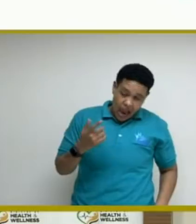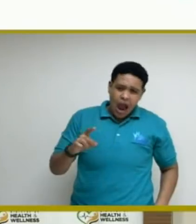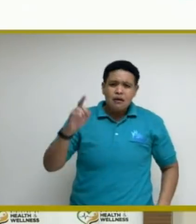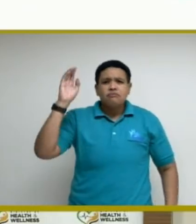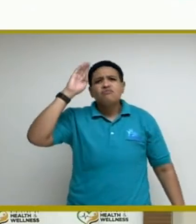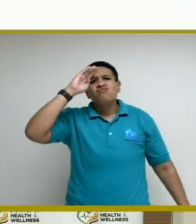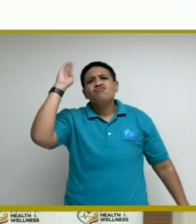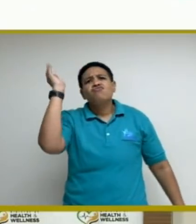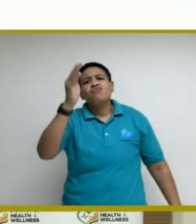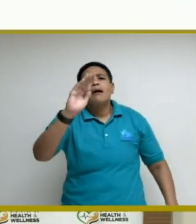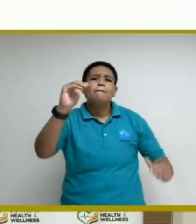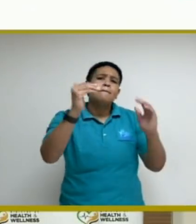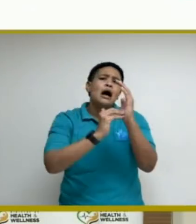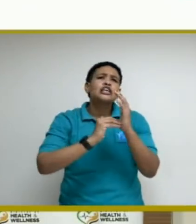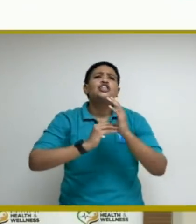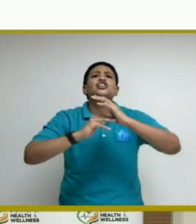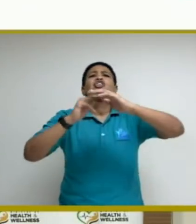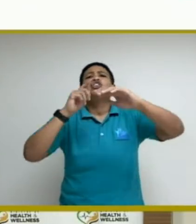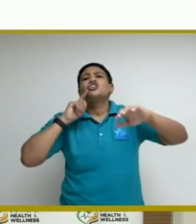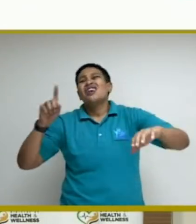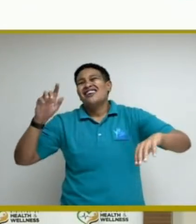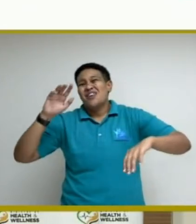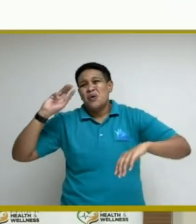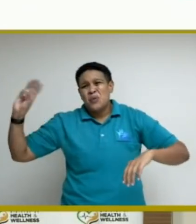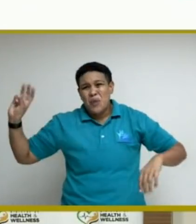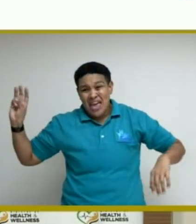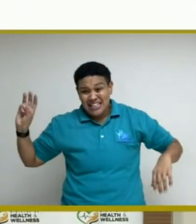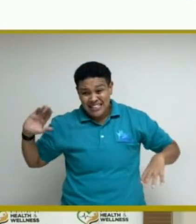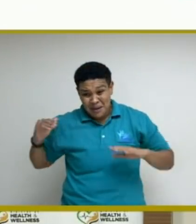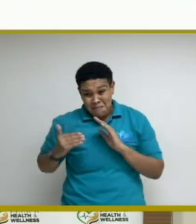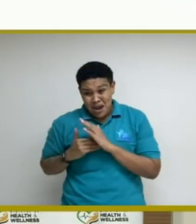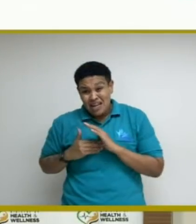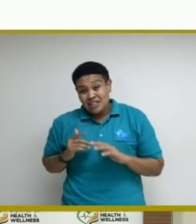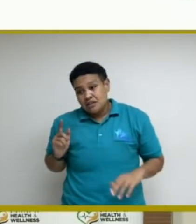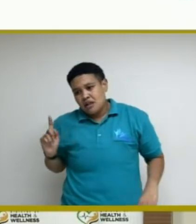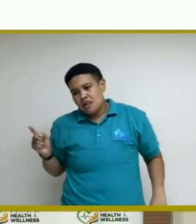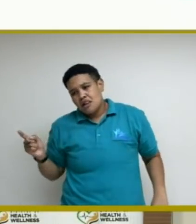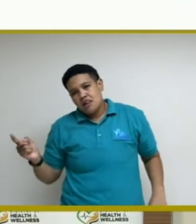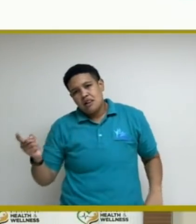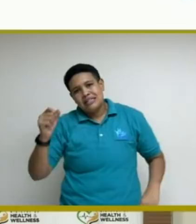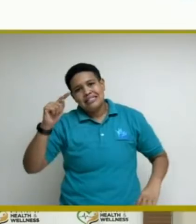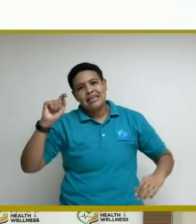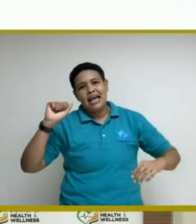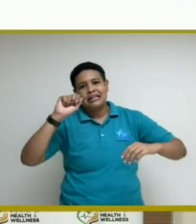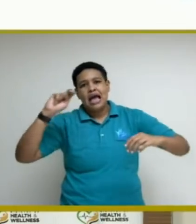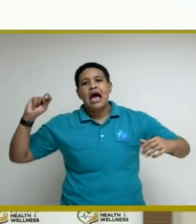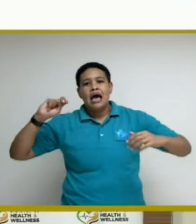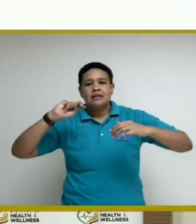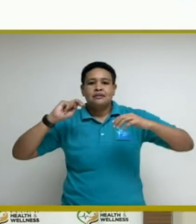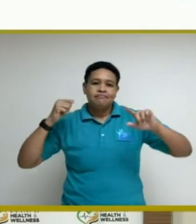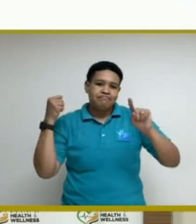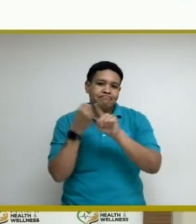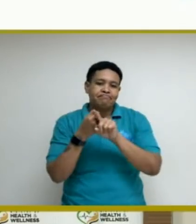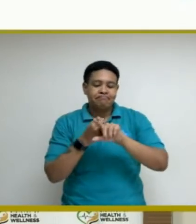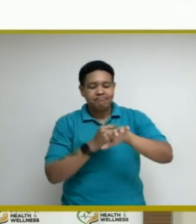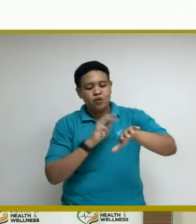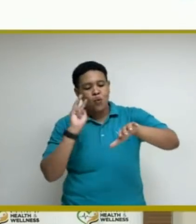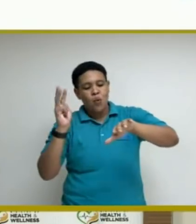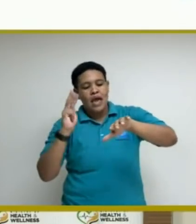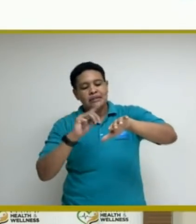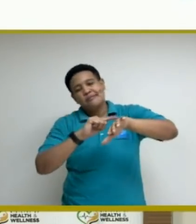straight Manchester, going right around on the western coast to St. Anne. Next slide.